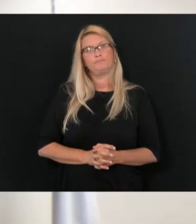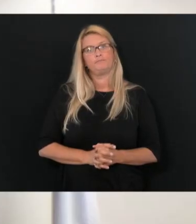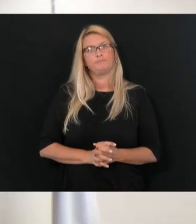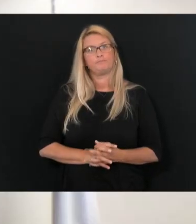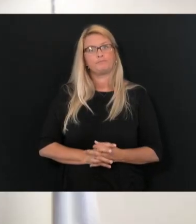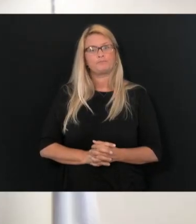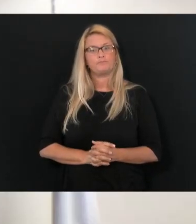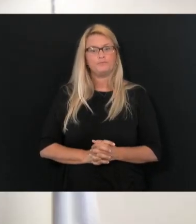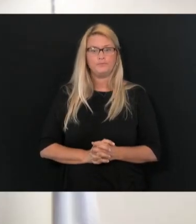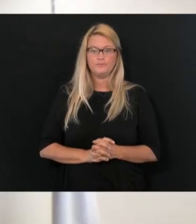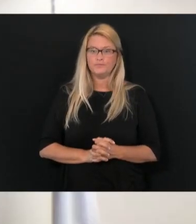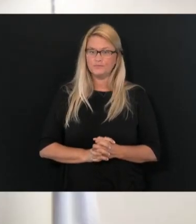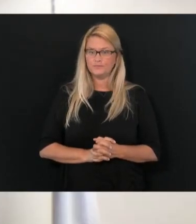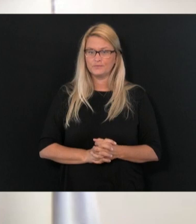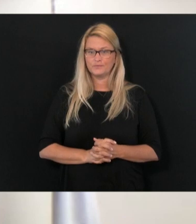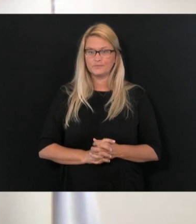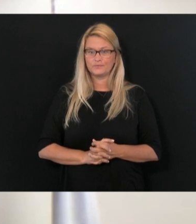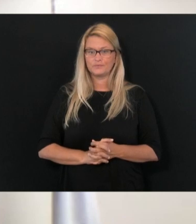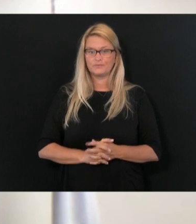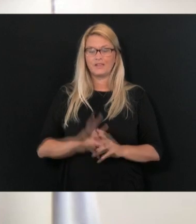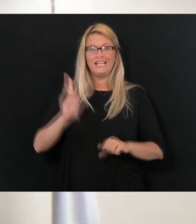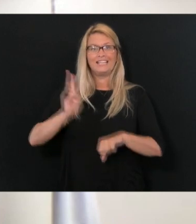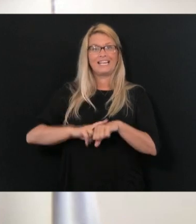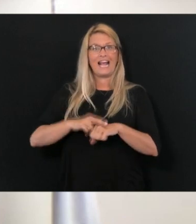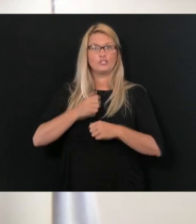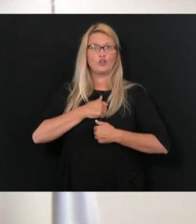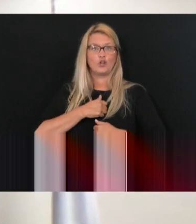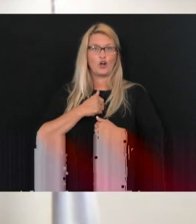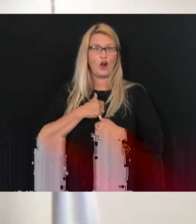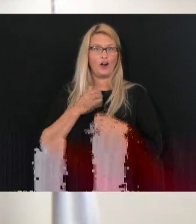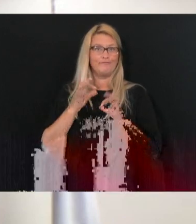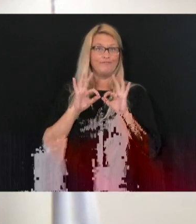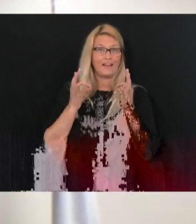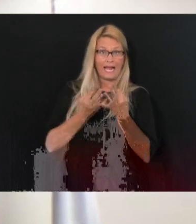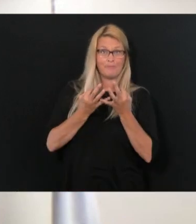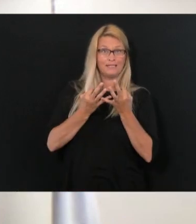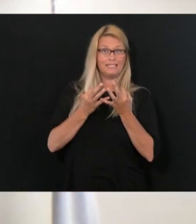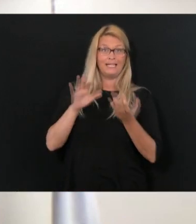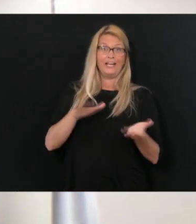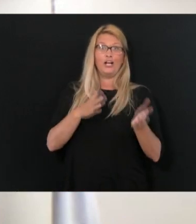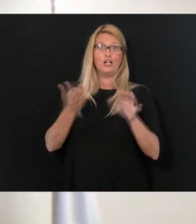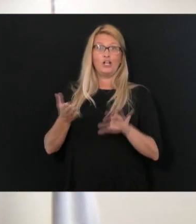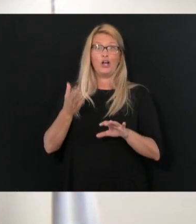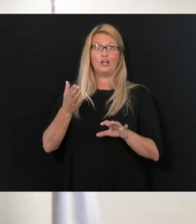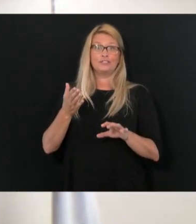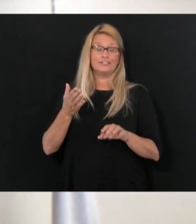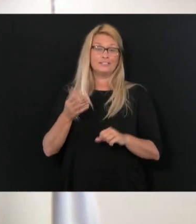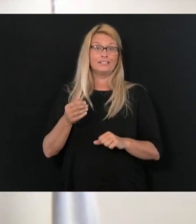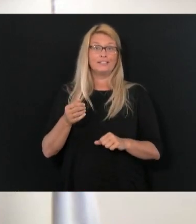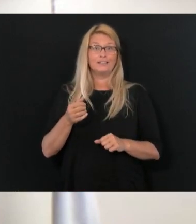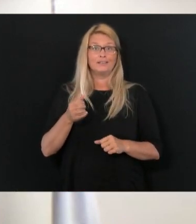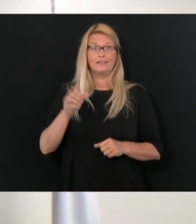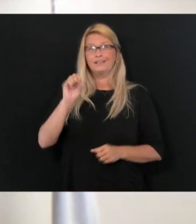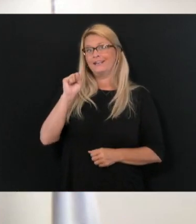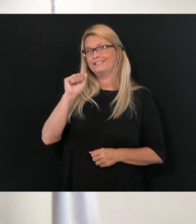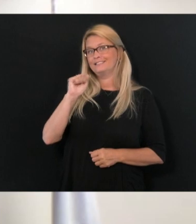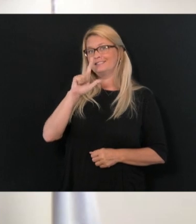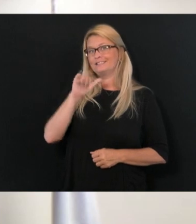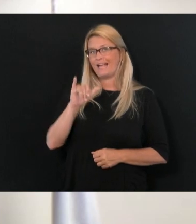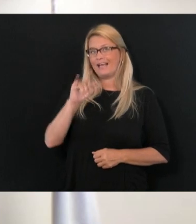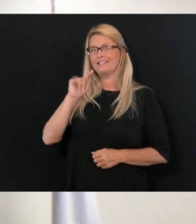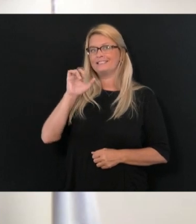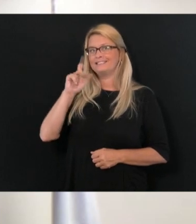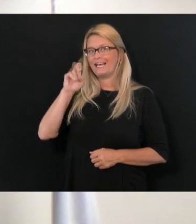out, the National Guard family lost a great member in Sally Pat Tackett. She was a